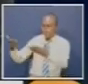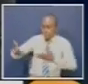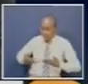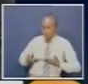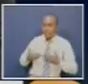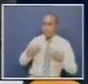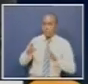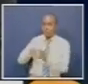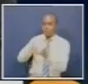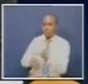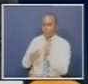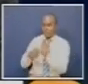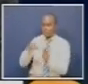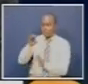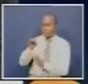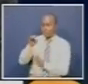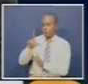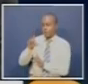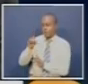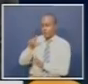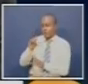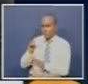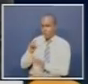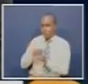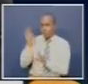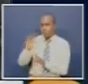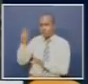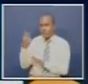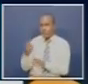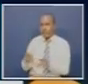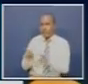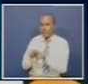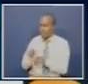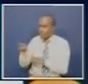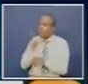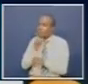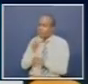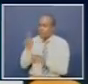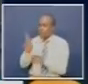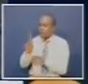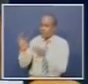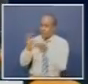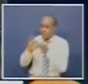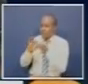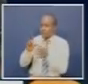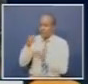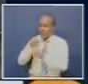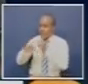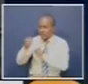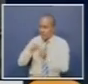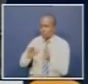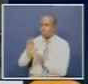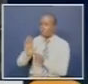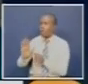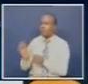of them includes Olago Oluoch from Ford Kenya. You are again saying you are united, and what you're doing is, you know,